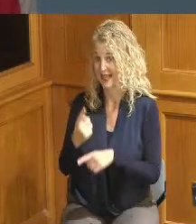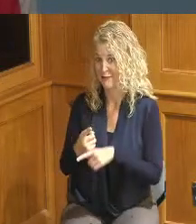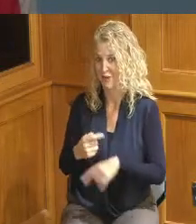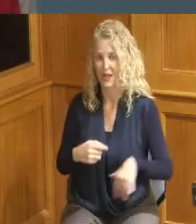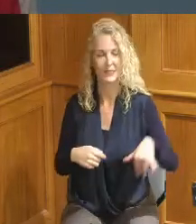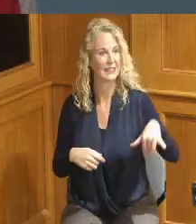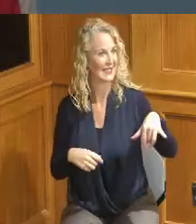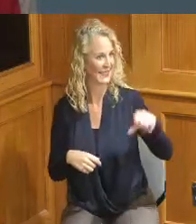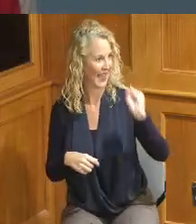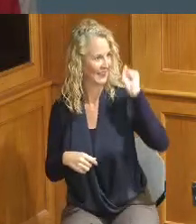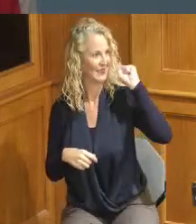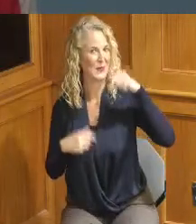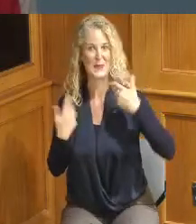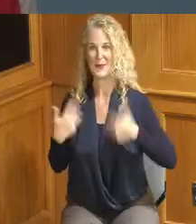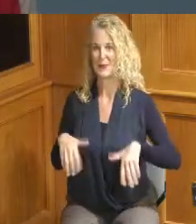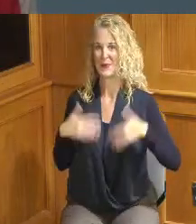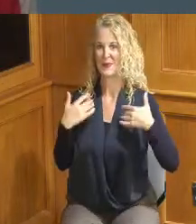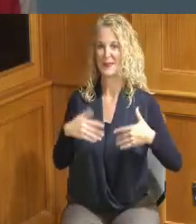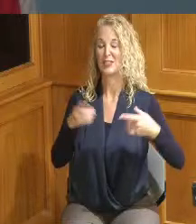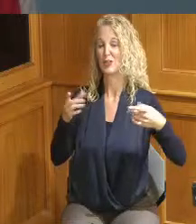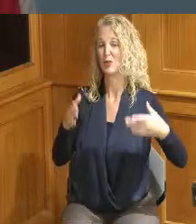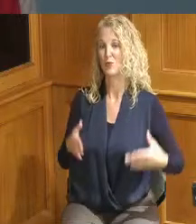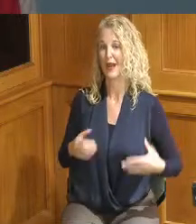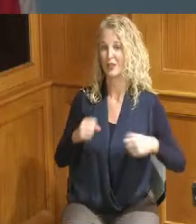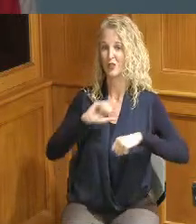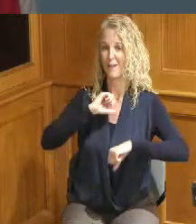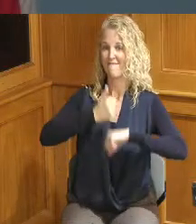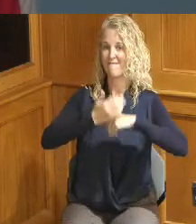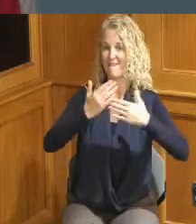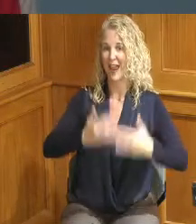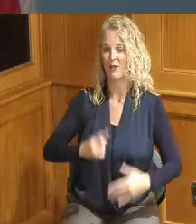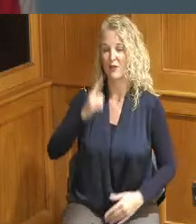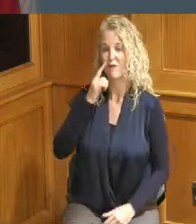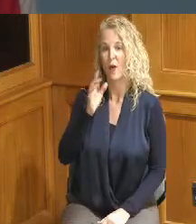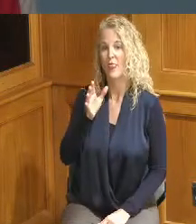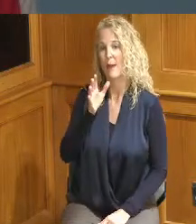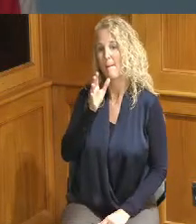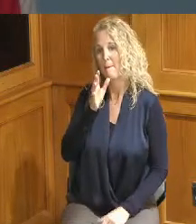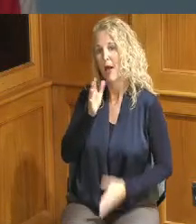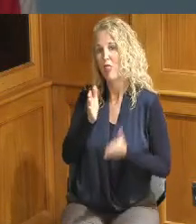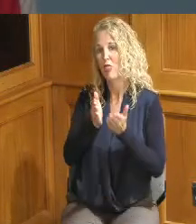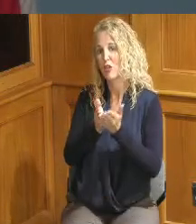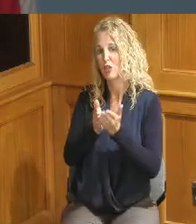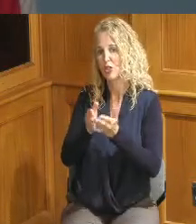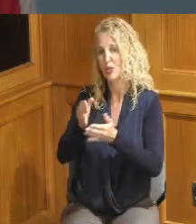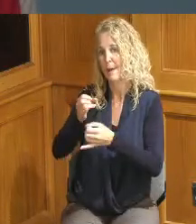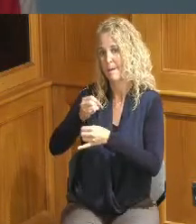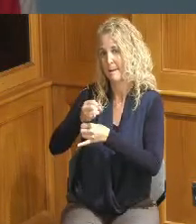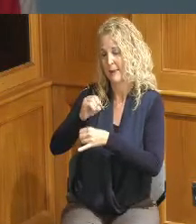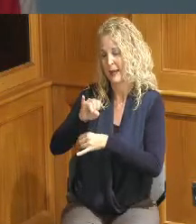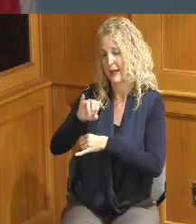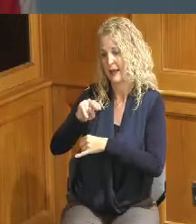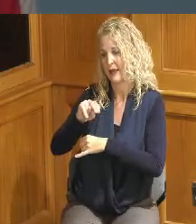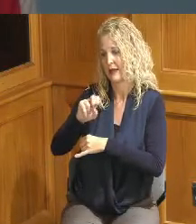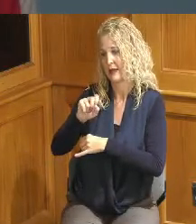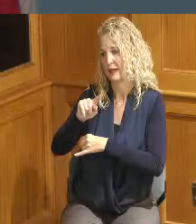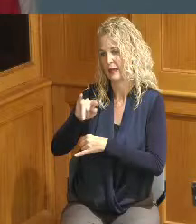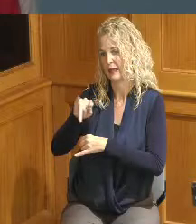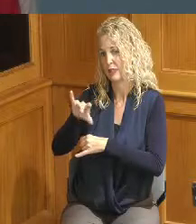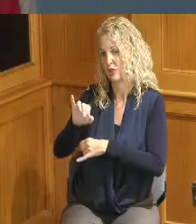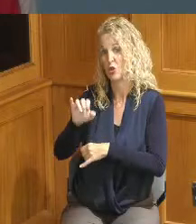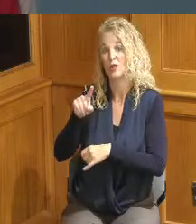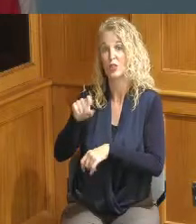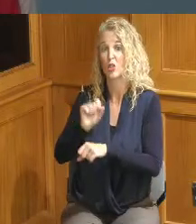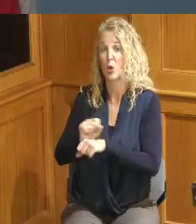good. She's the director and founder of the Mothership Institute. Yes, ma'am. Mawusi has